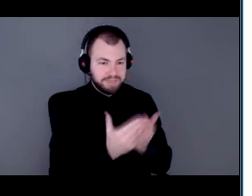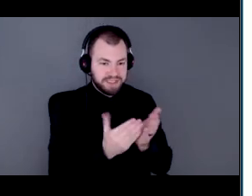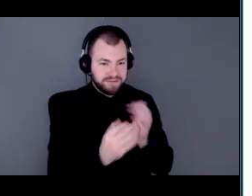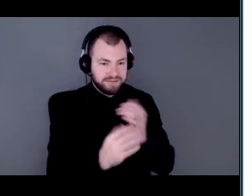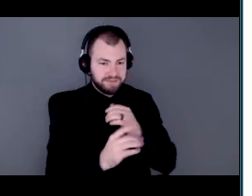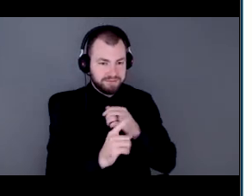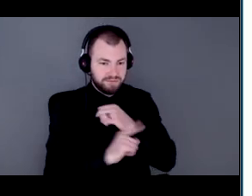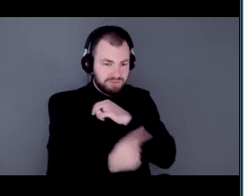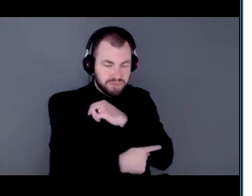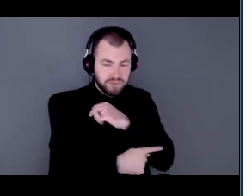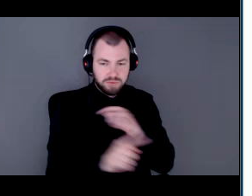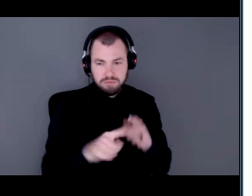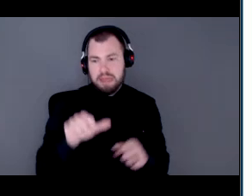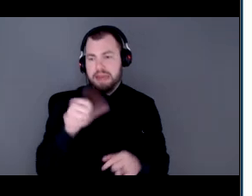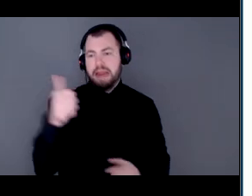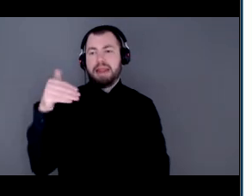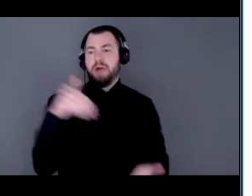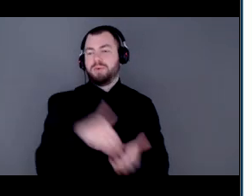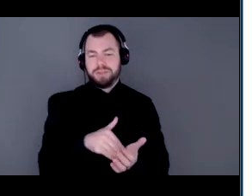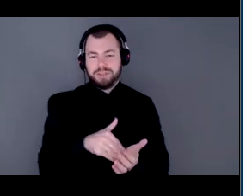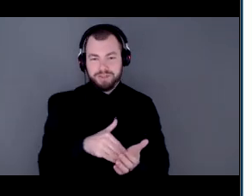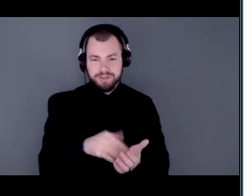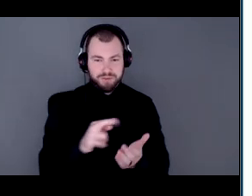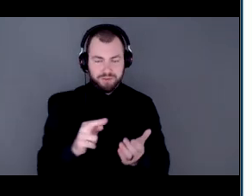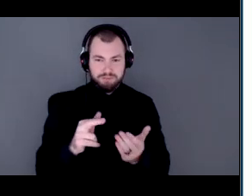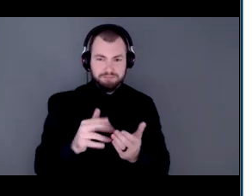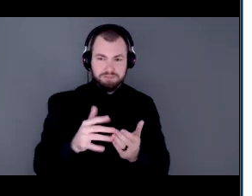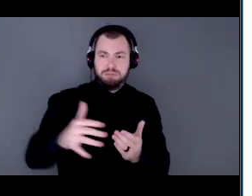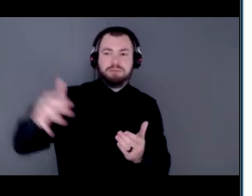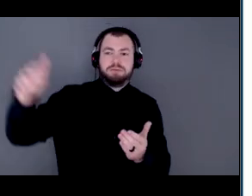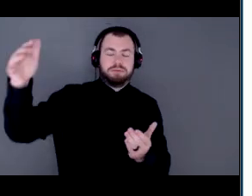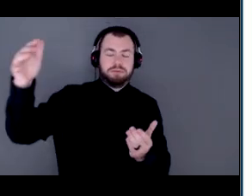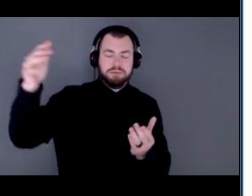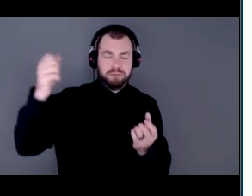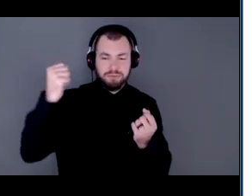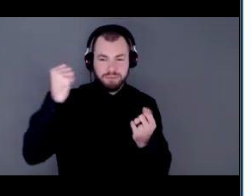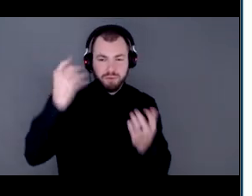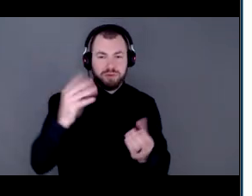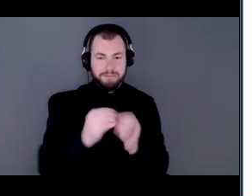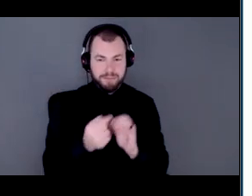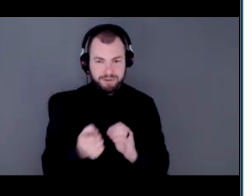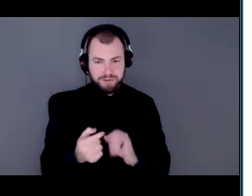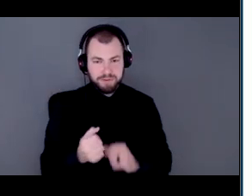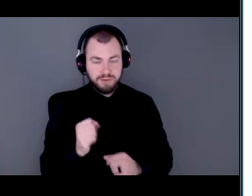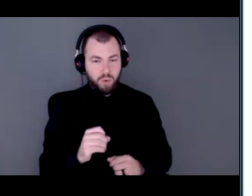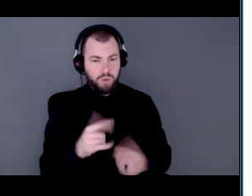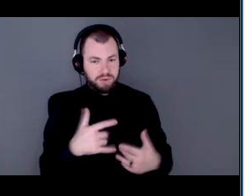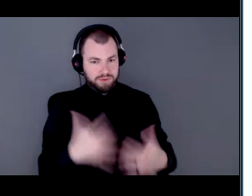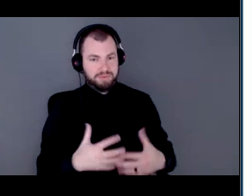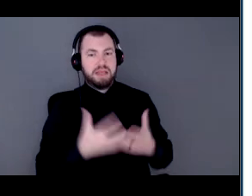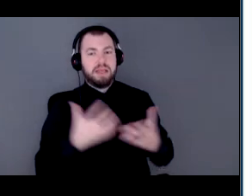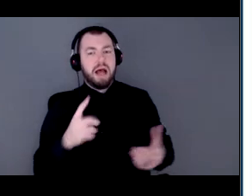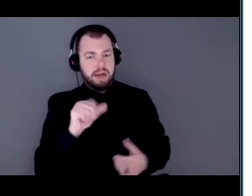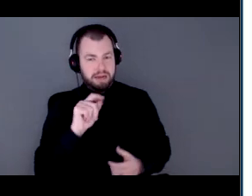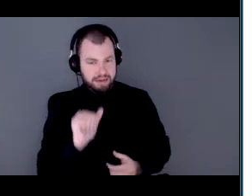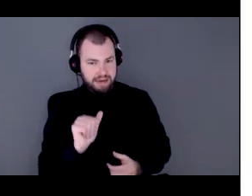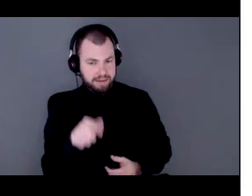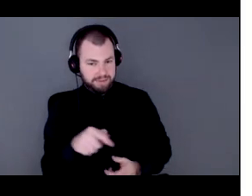10,000 or endless numbers of debris. So these are a tremendous amount of data here. Next slide.